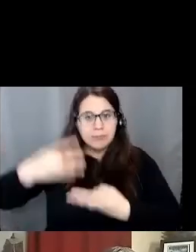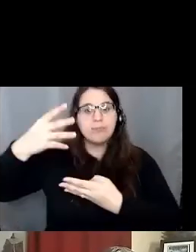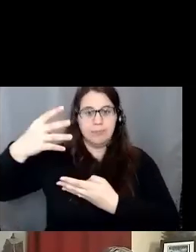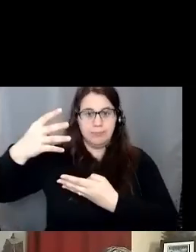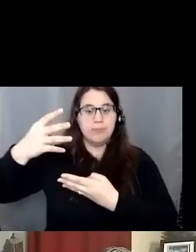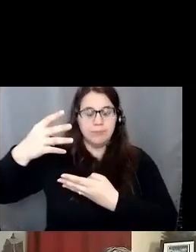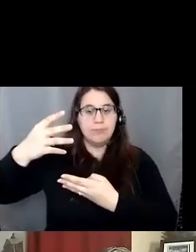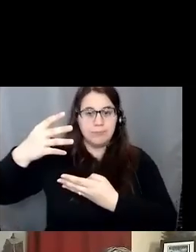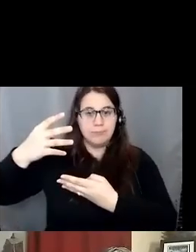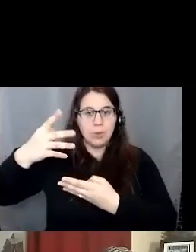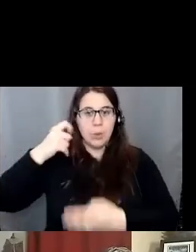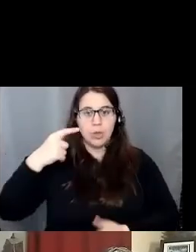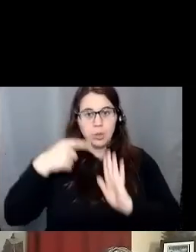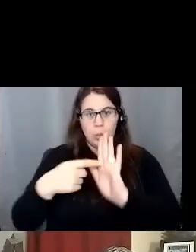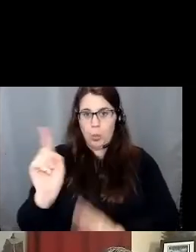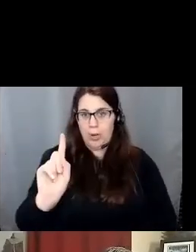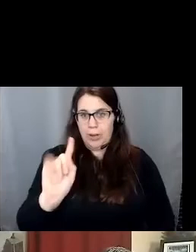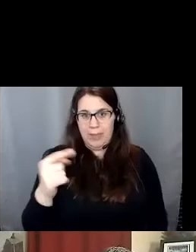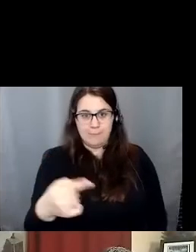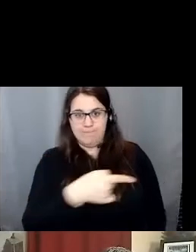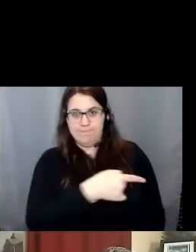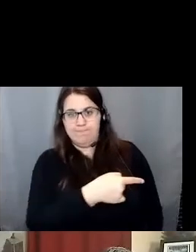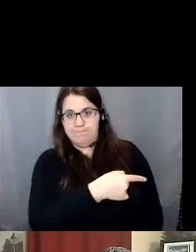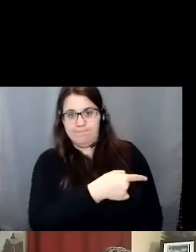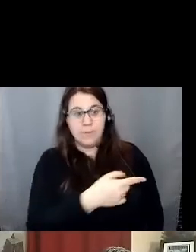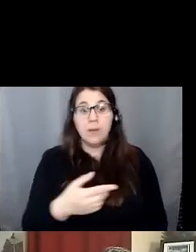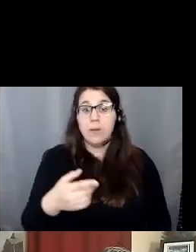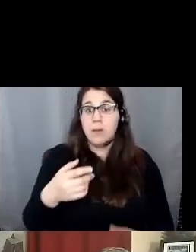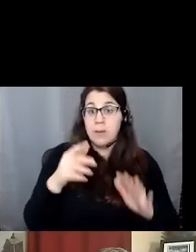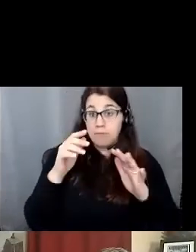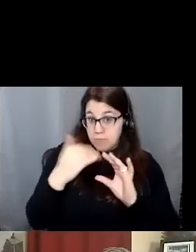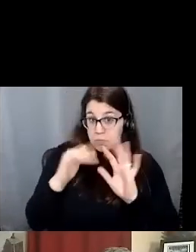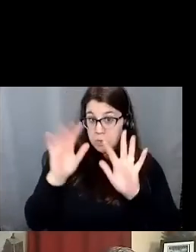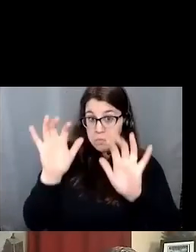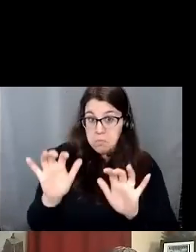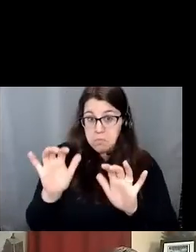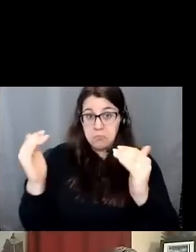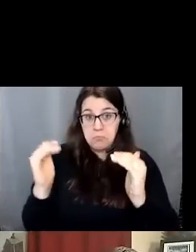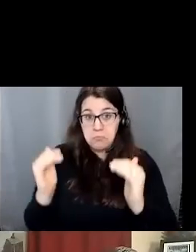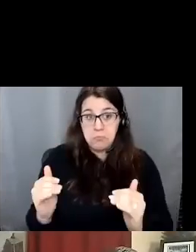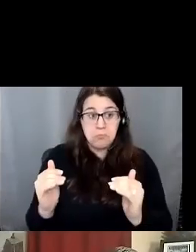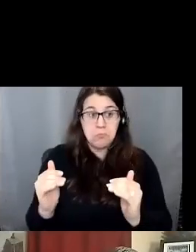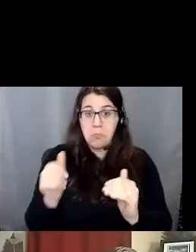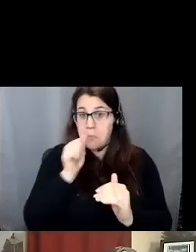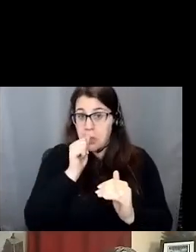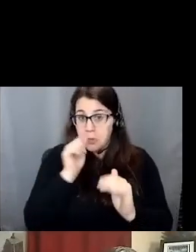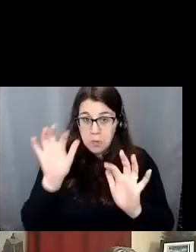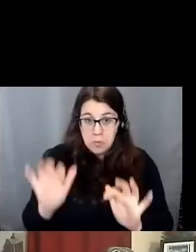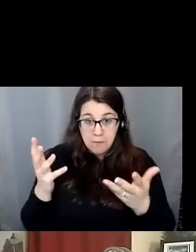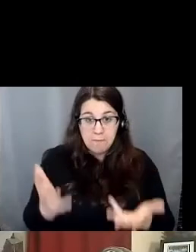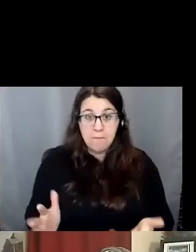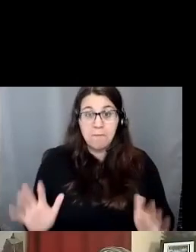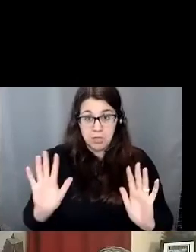a resource. But once you fill in your email address that you set up during the enrollment and your password and go